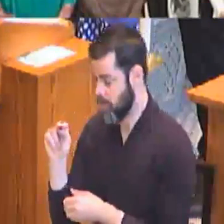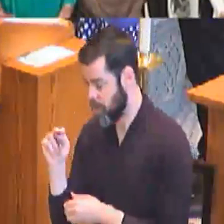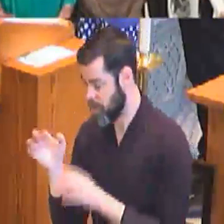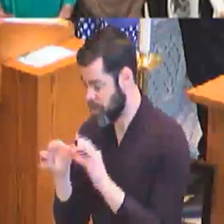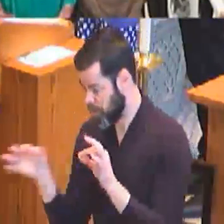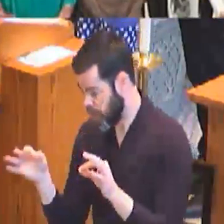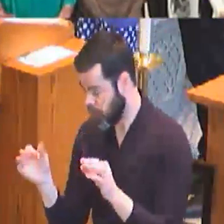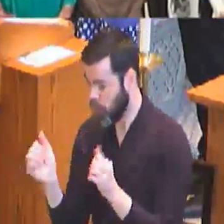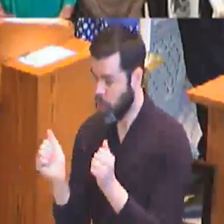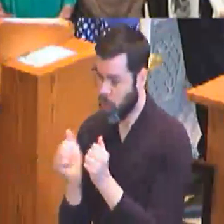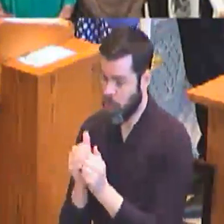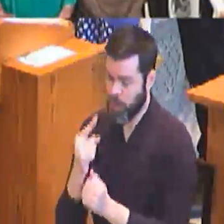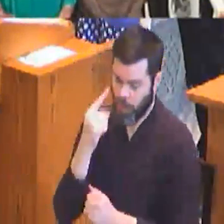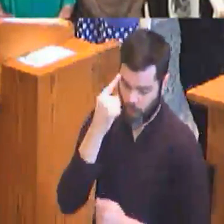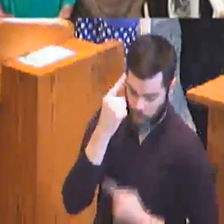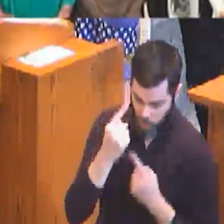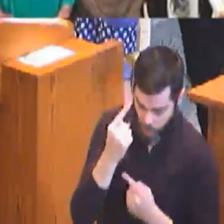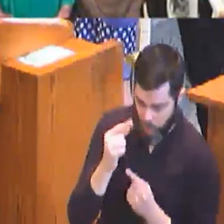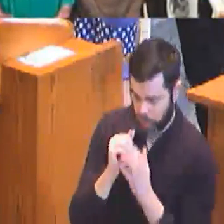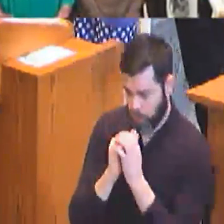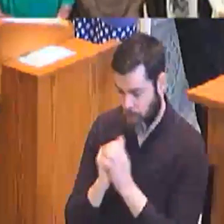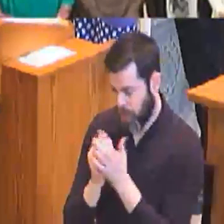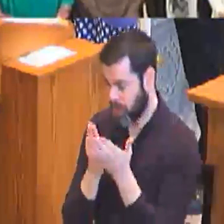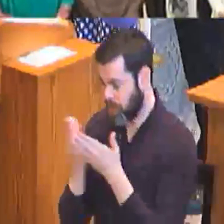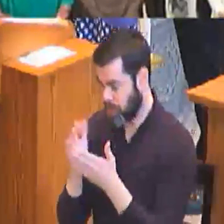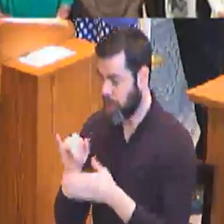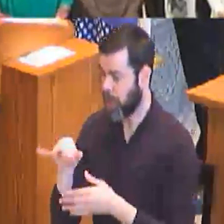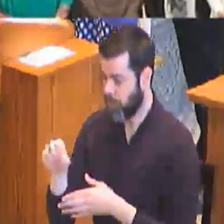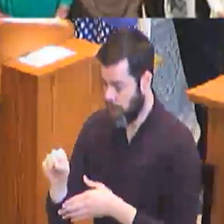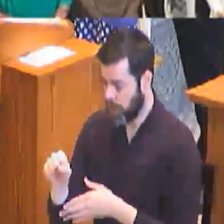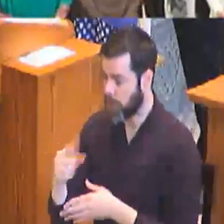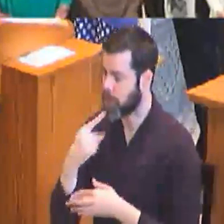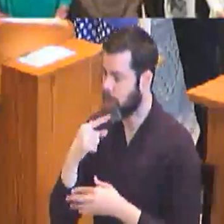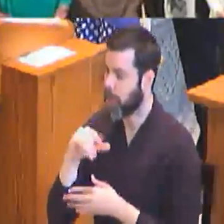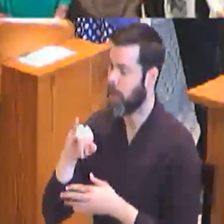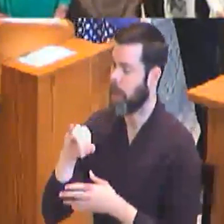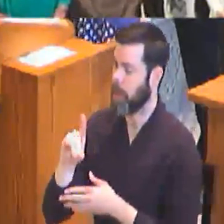your service? If so, please say, I do.